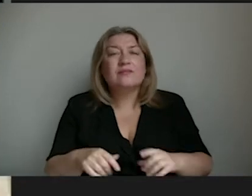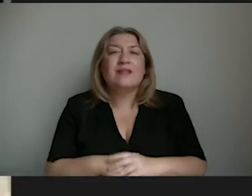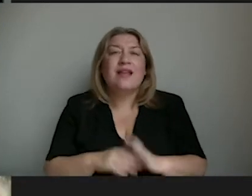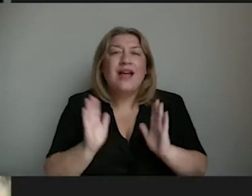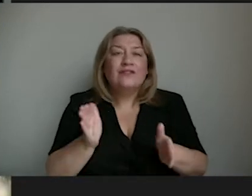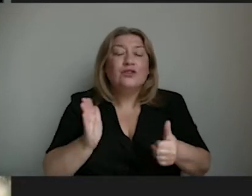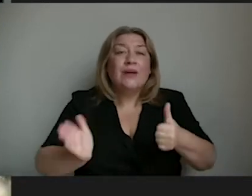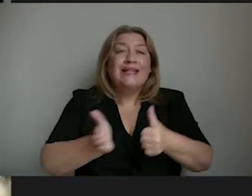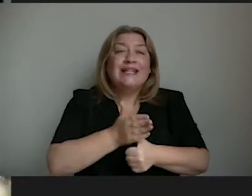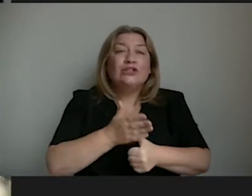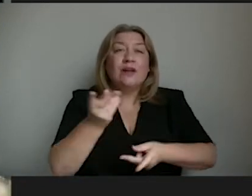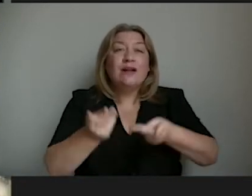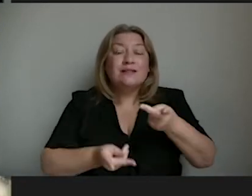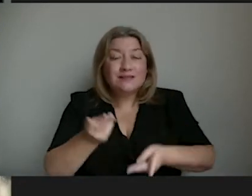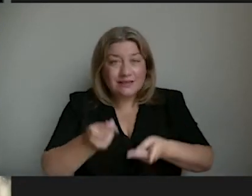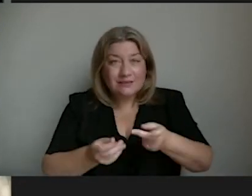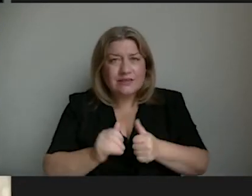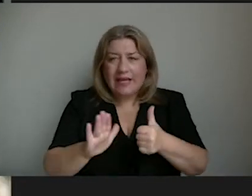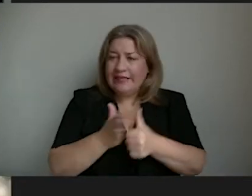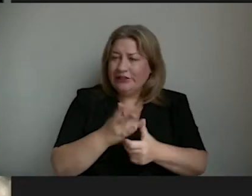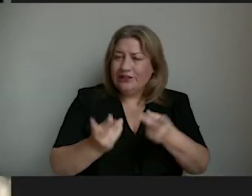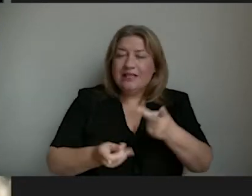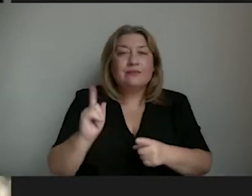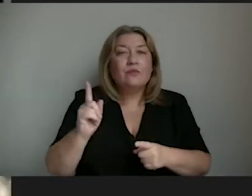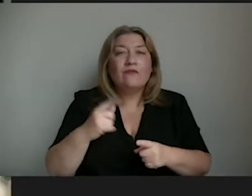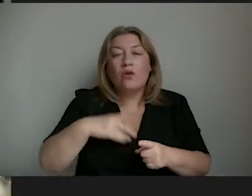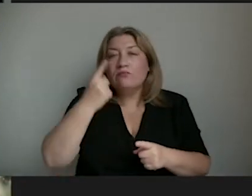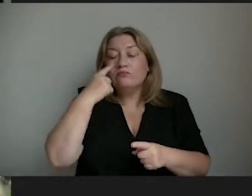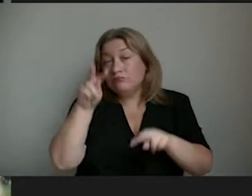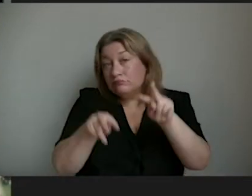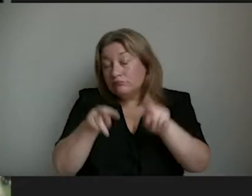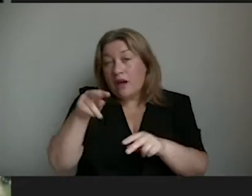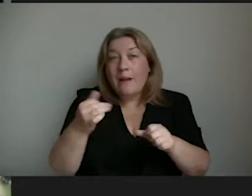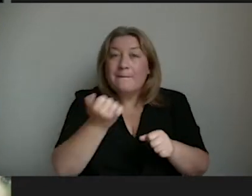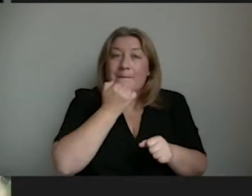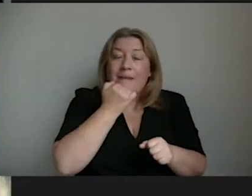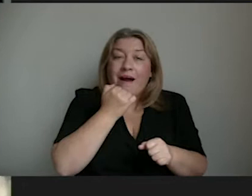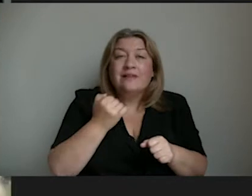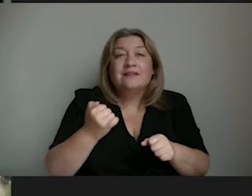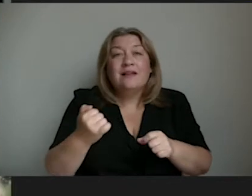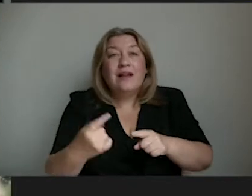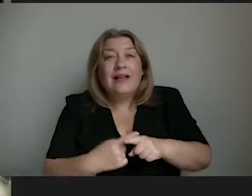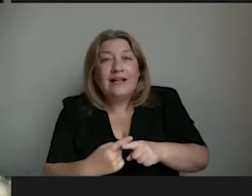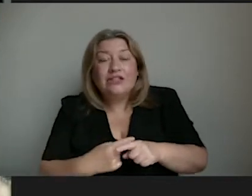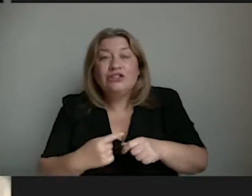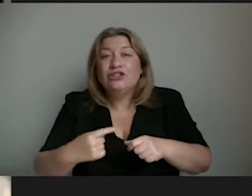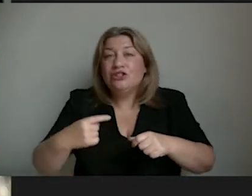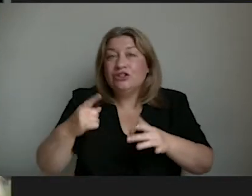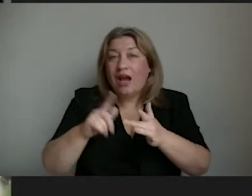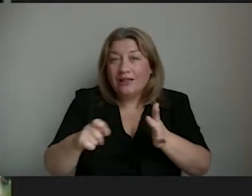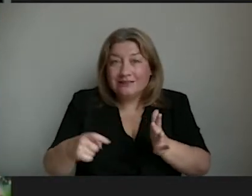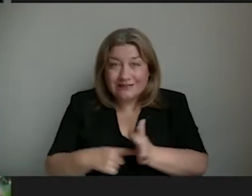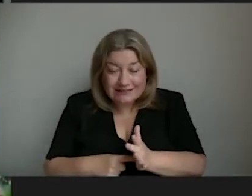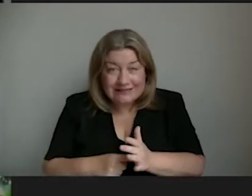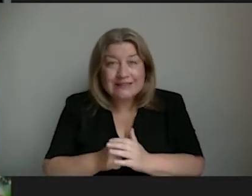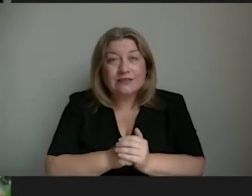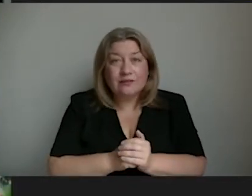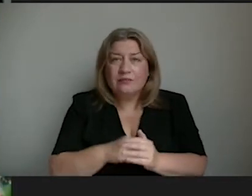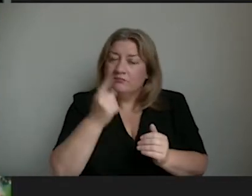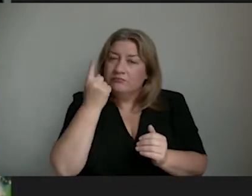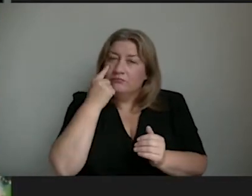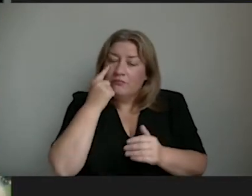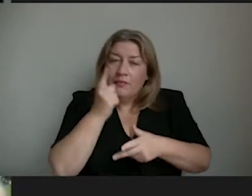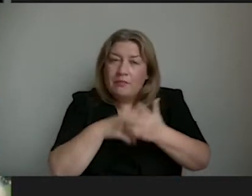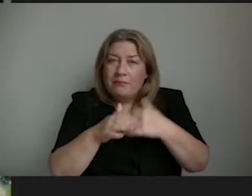have to sit some initial assessments in maths, English and ICT. So this is just to determine